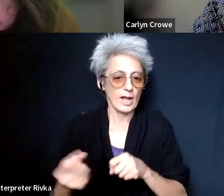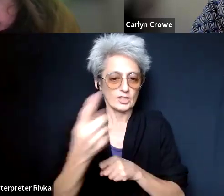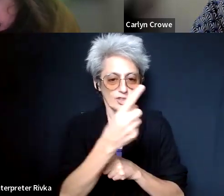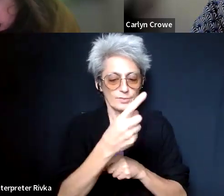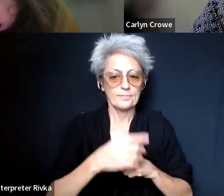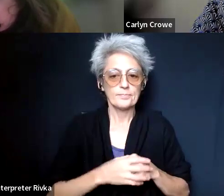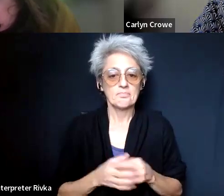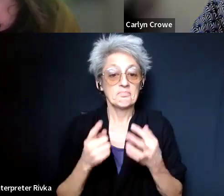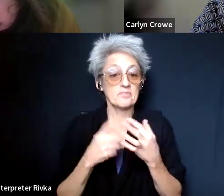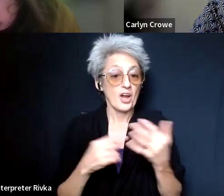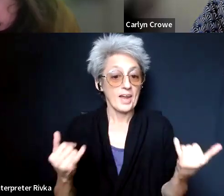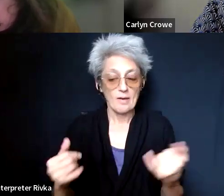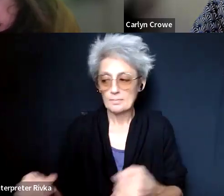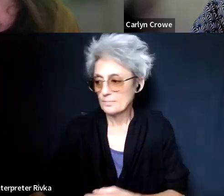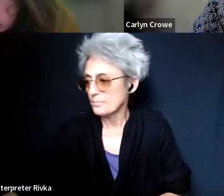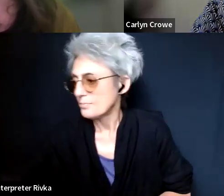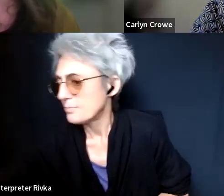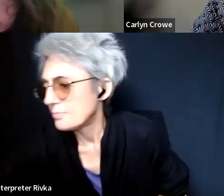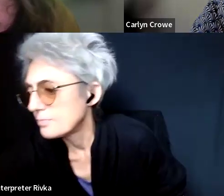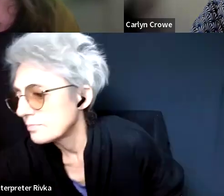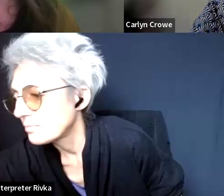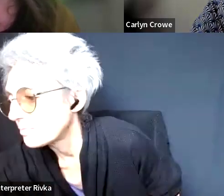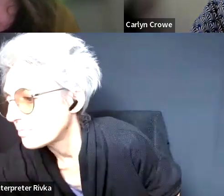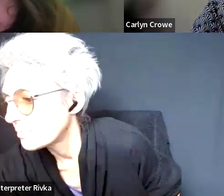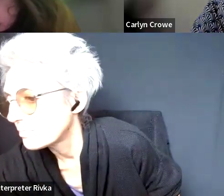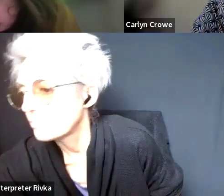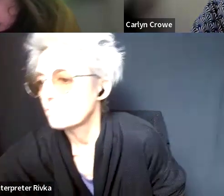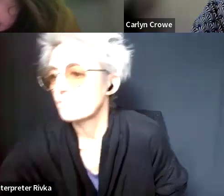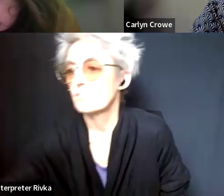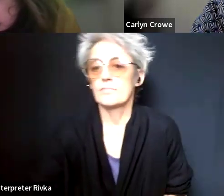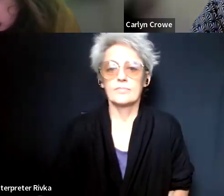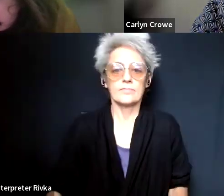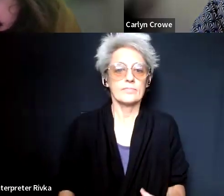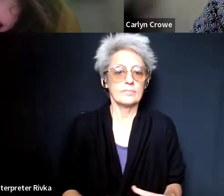get started right now. I'm going to just go through a few slides on